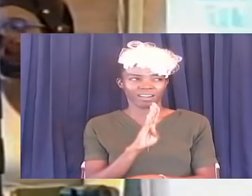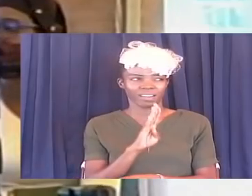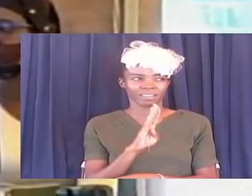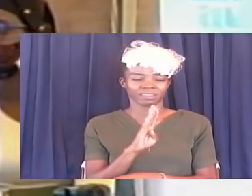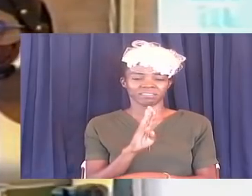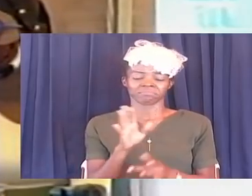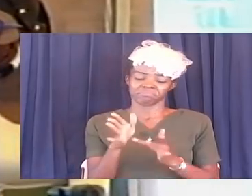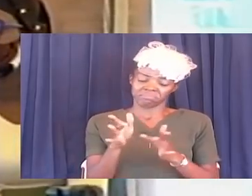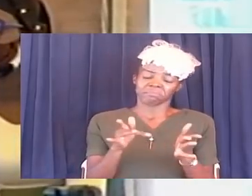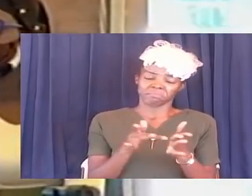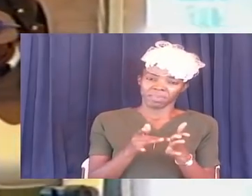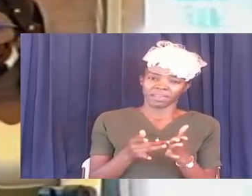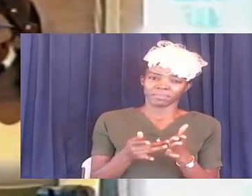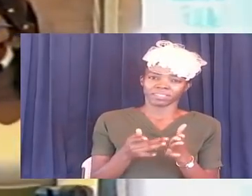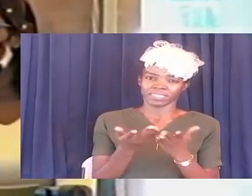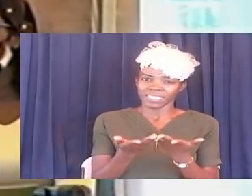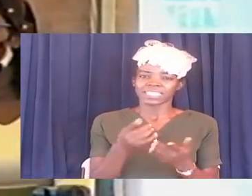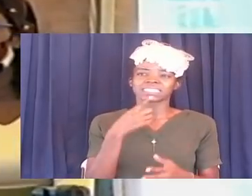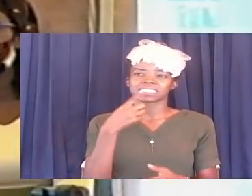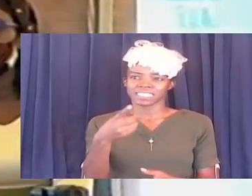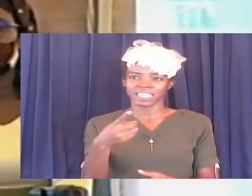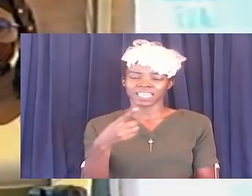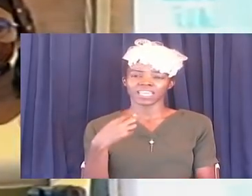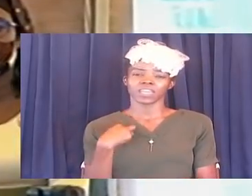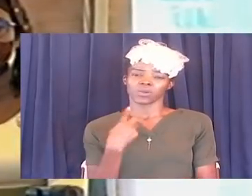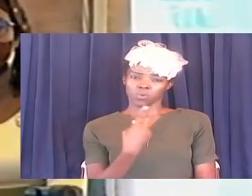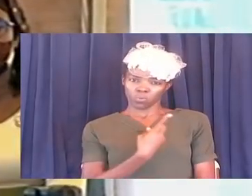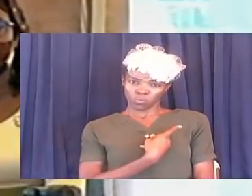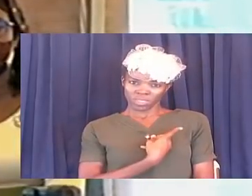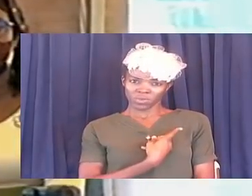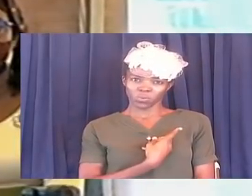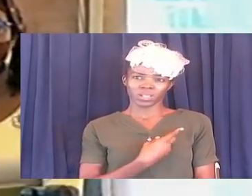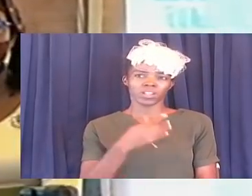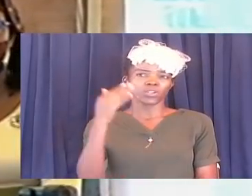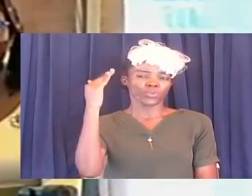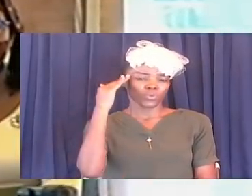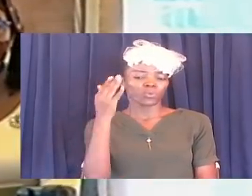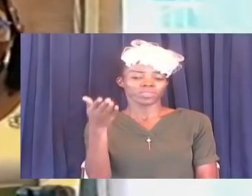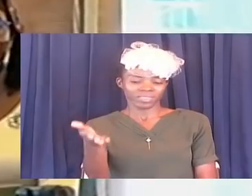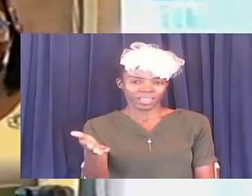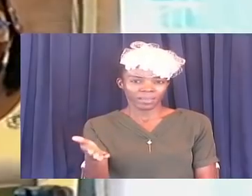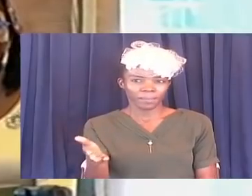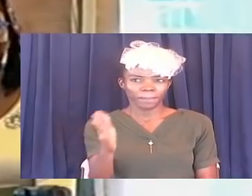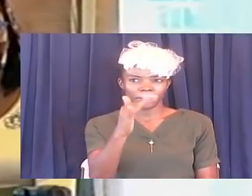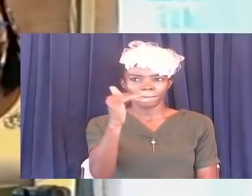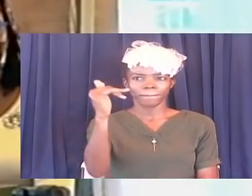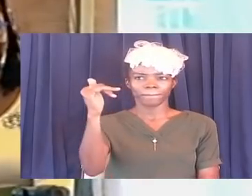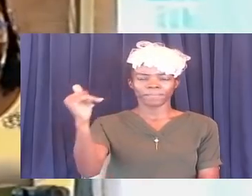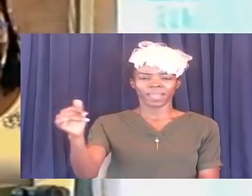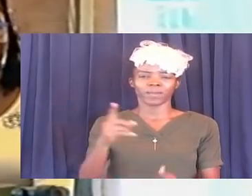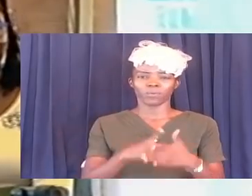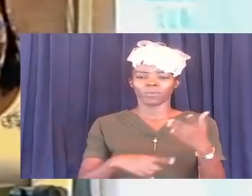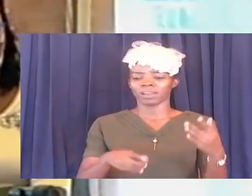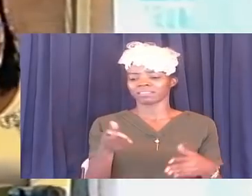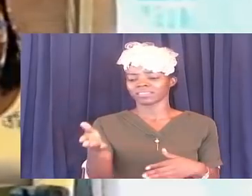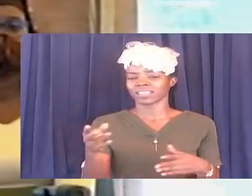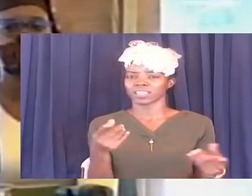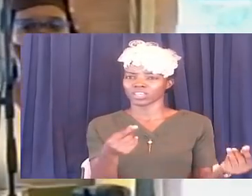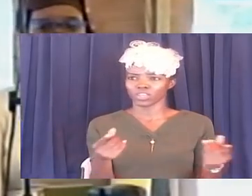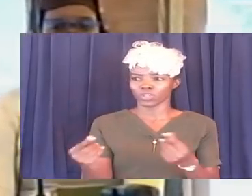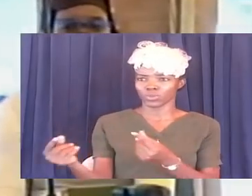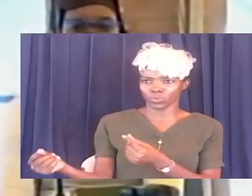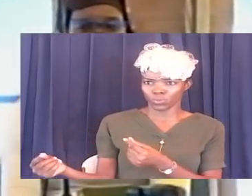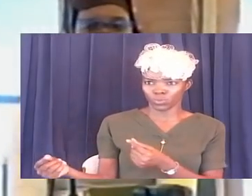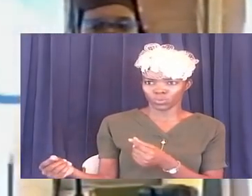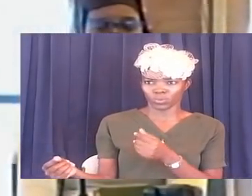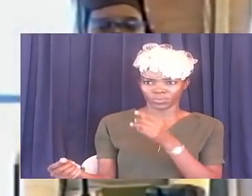by the fruit. Hallelujah. We are to bear good fruit. Hallelujah. So that